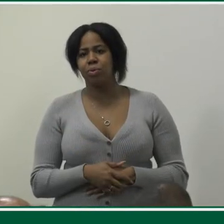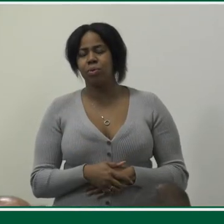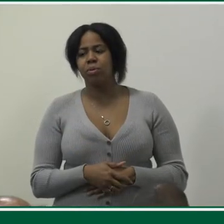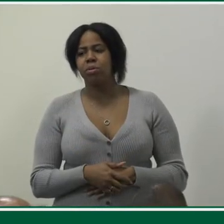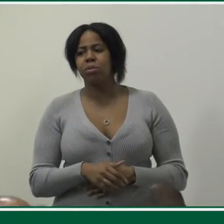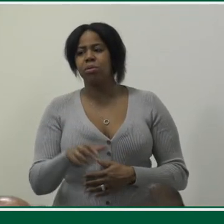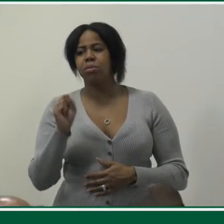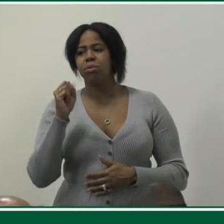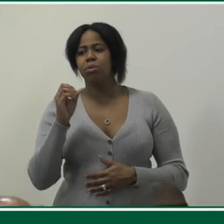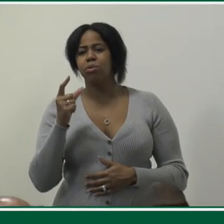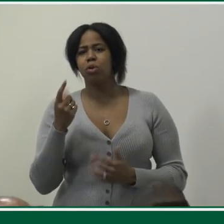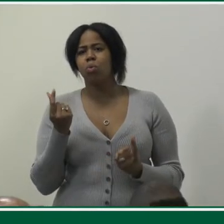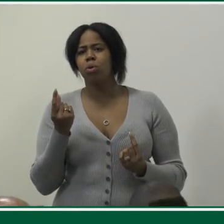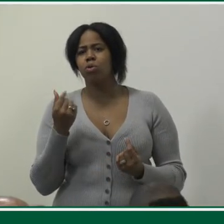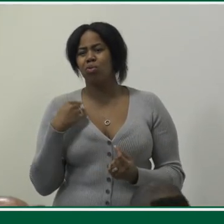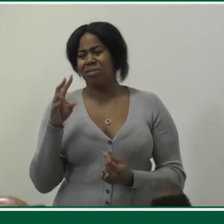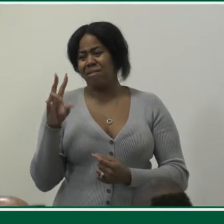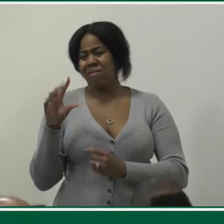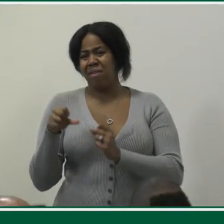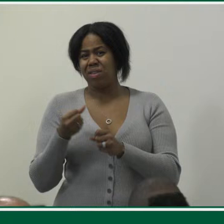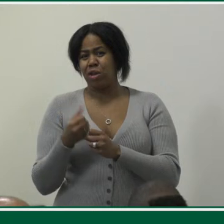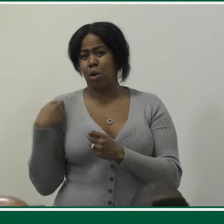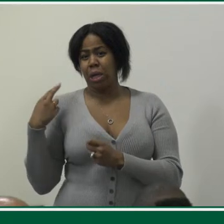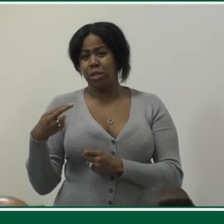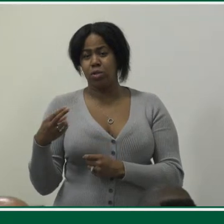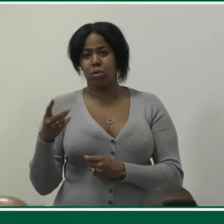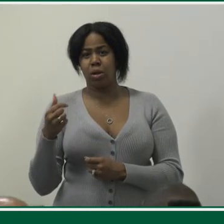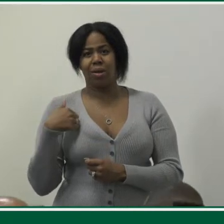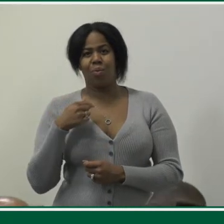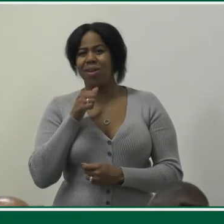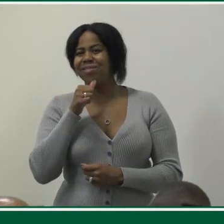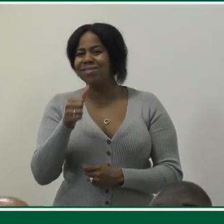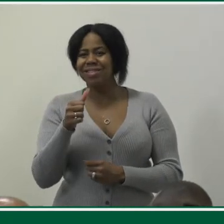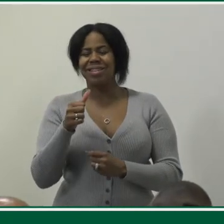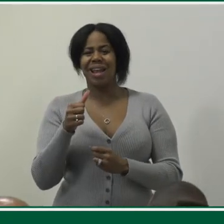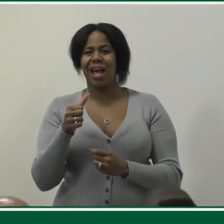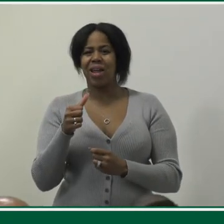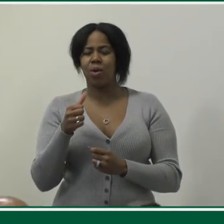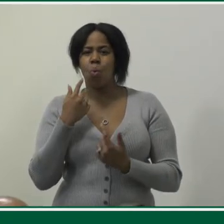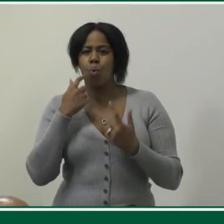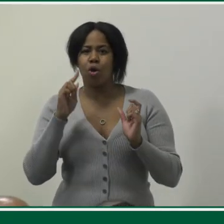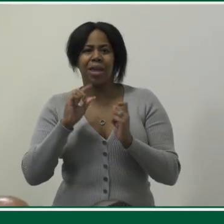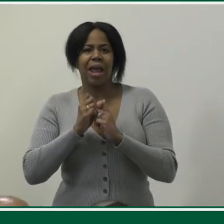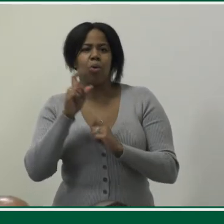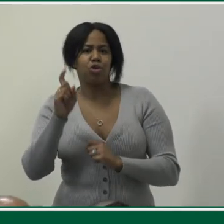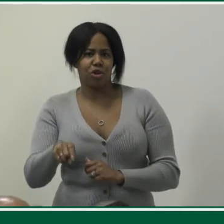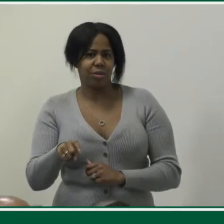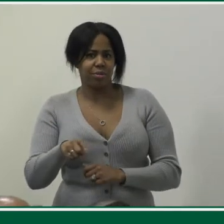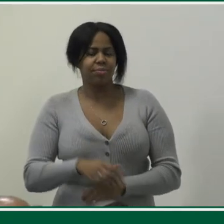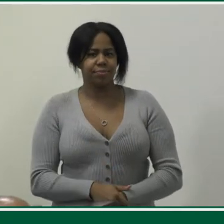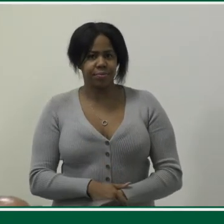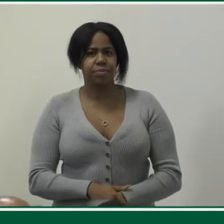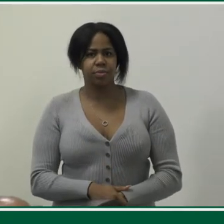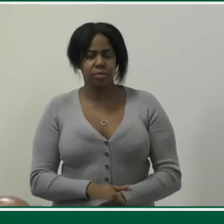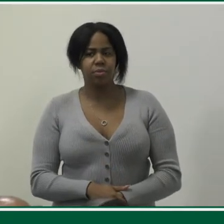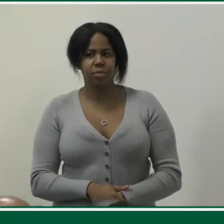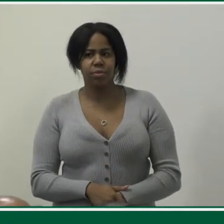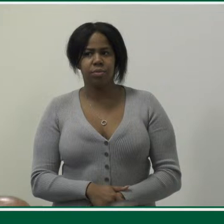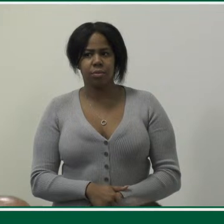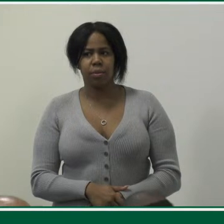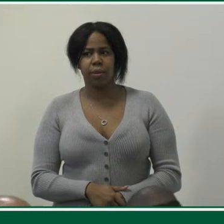as I mentioned, our 75-year history has shown that it's not working the way that it should be. And we shouldn't